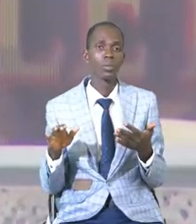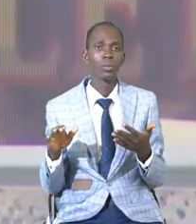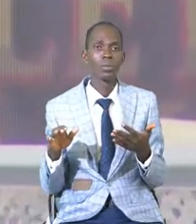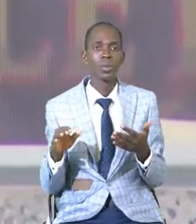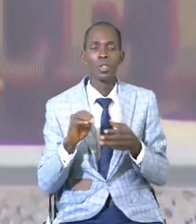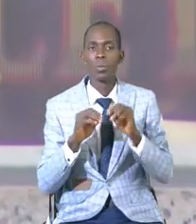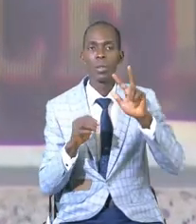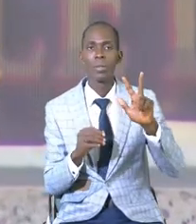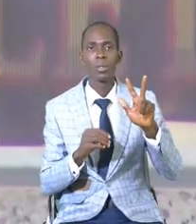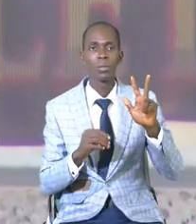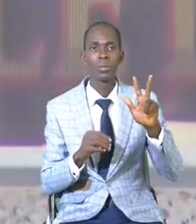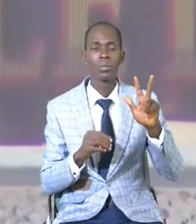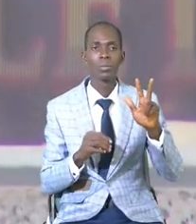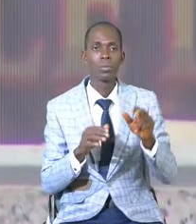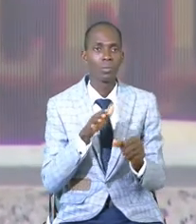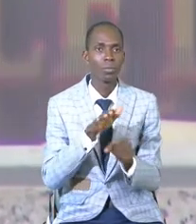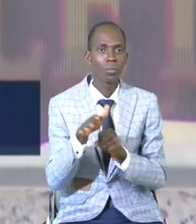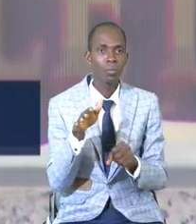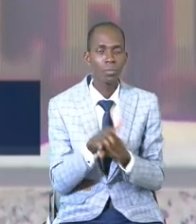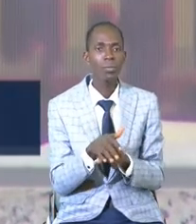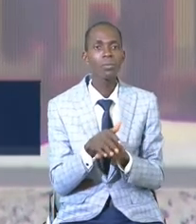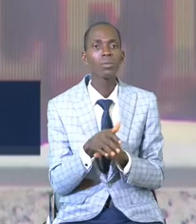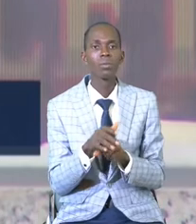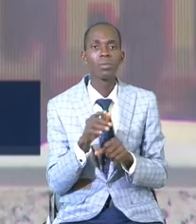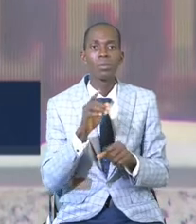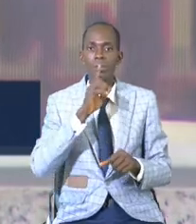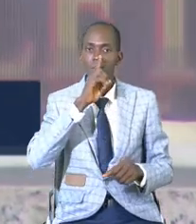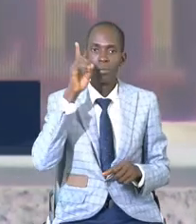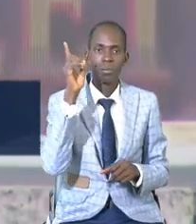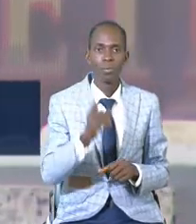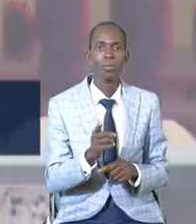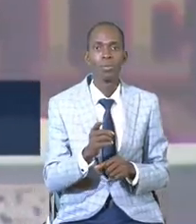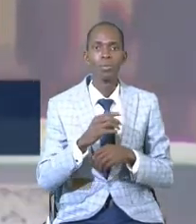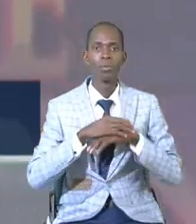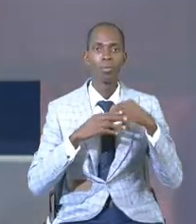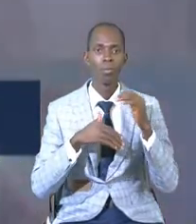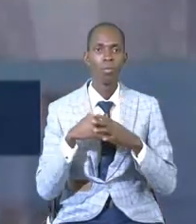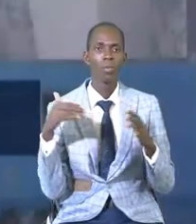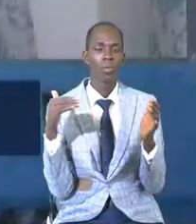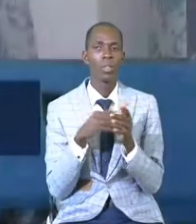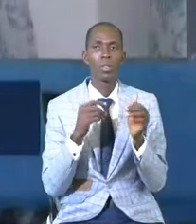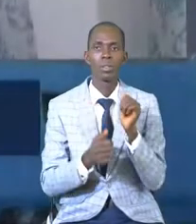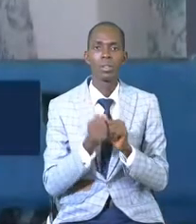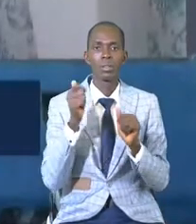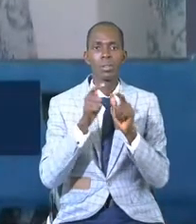three, sufficient guaranteed succor against the greatest